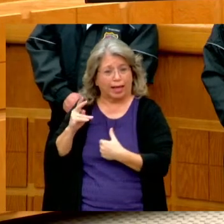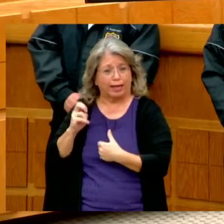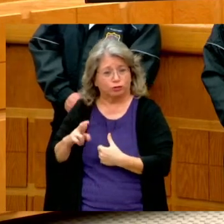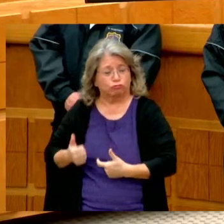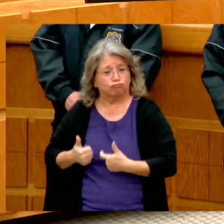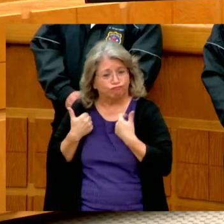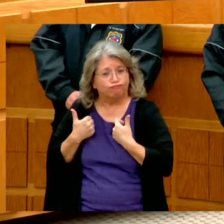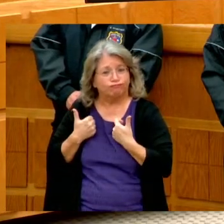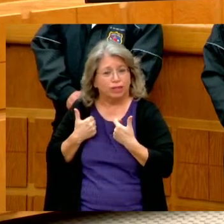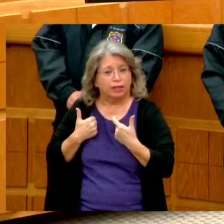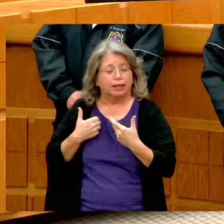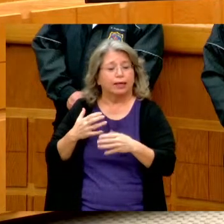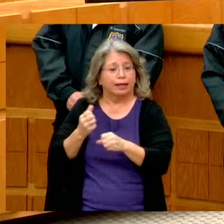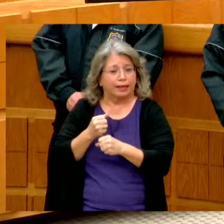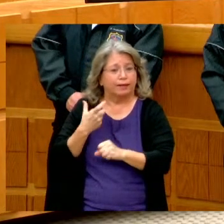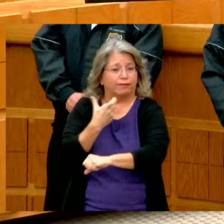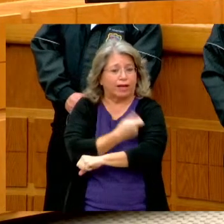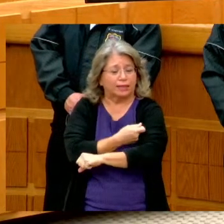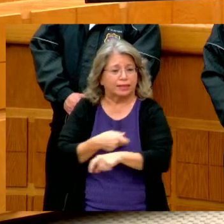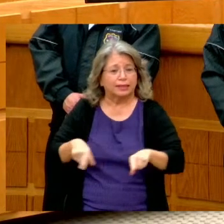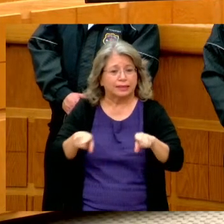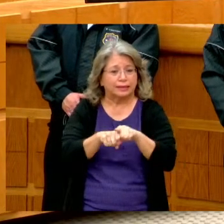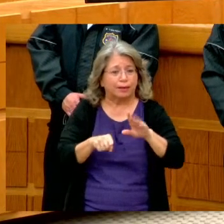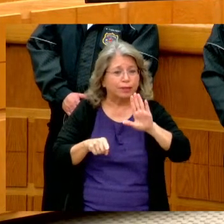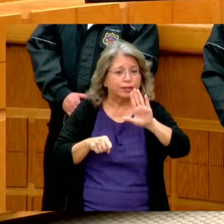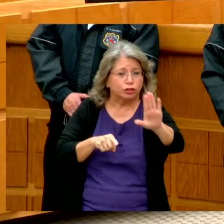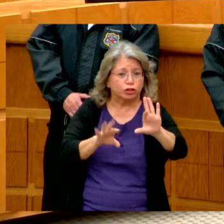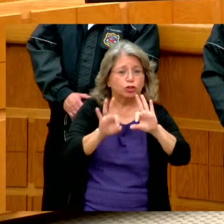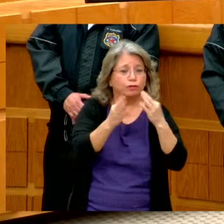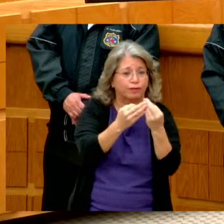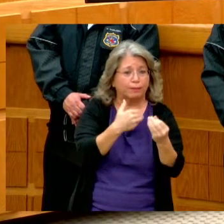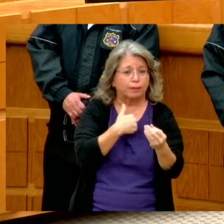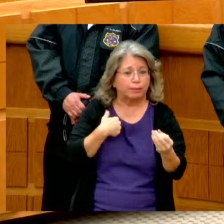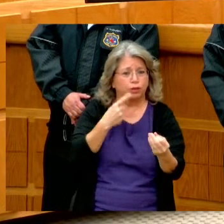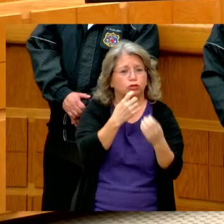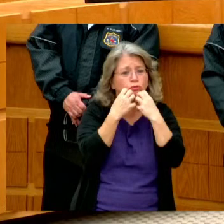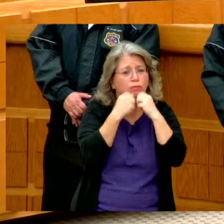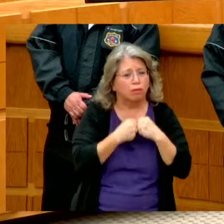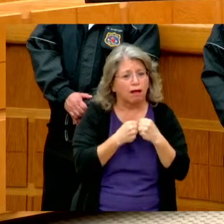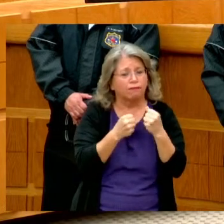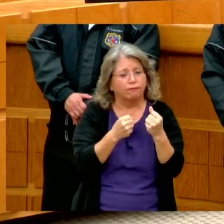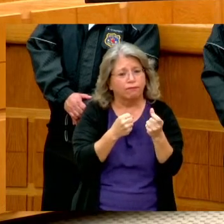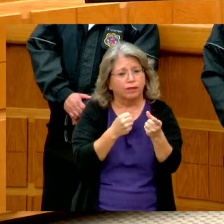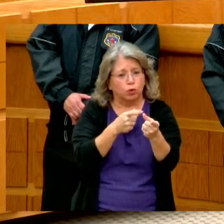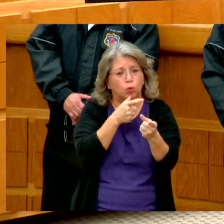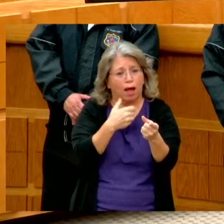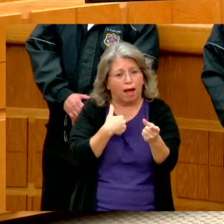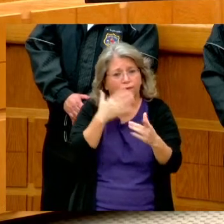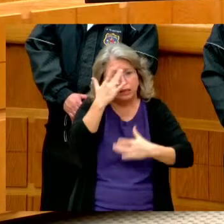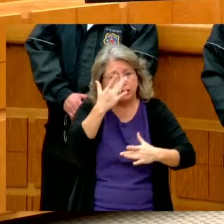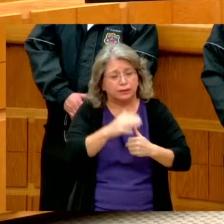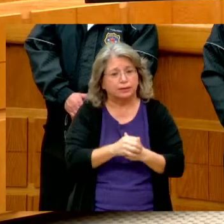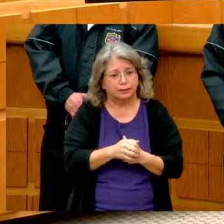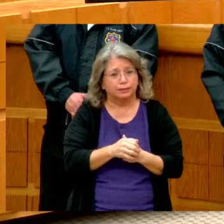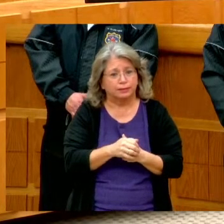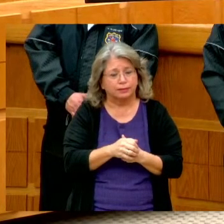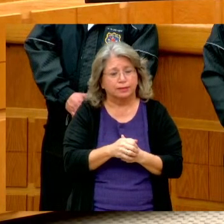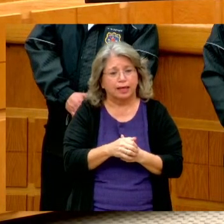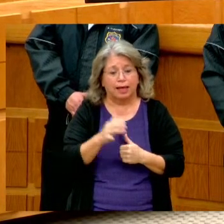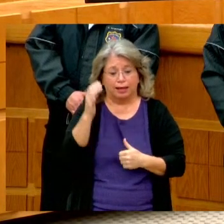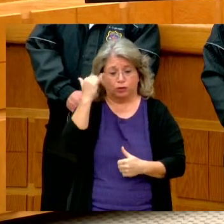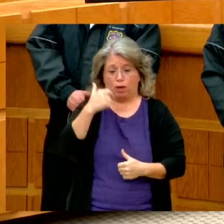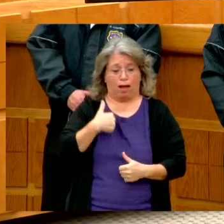this vaccine as you are with your family members that you love and are worried about with your chronic conditions. And that's why I will